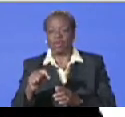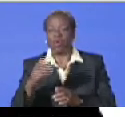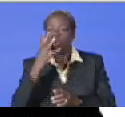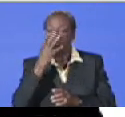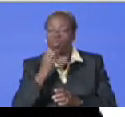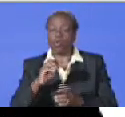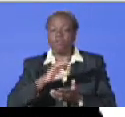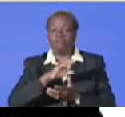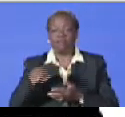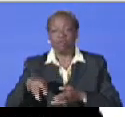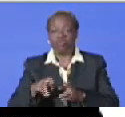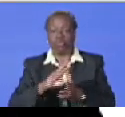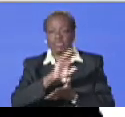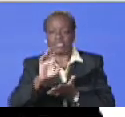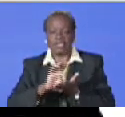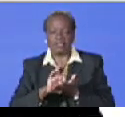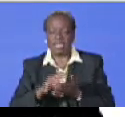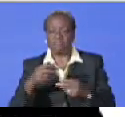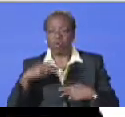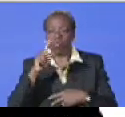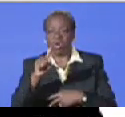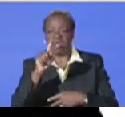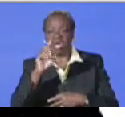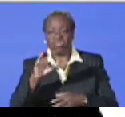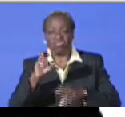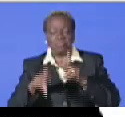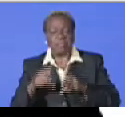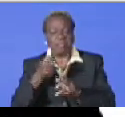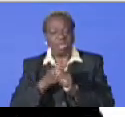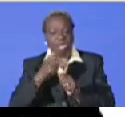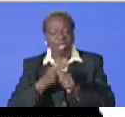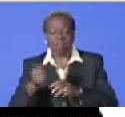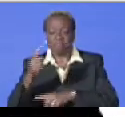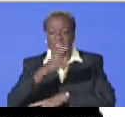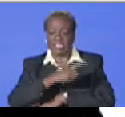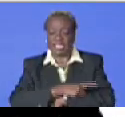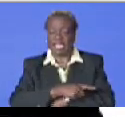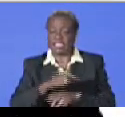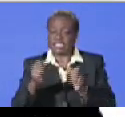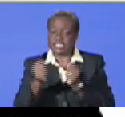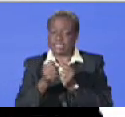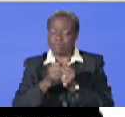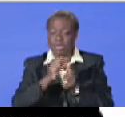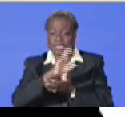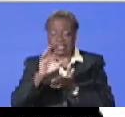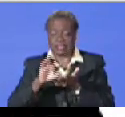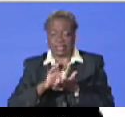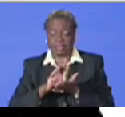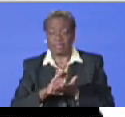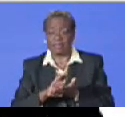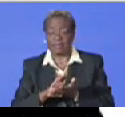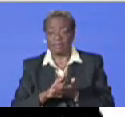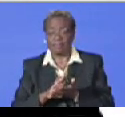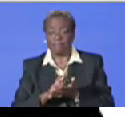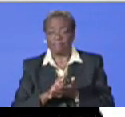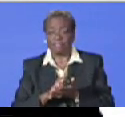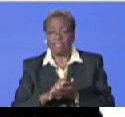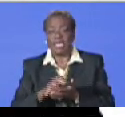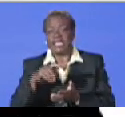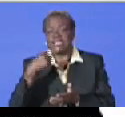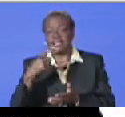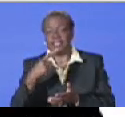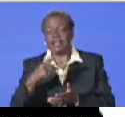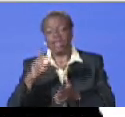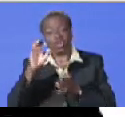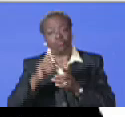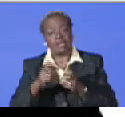in excess of 100 clients daily at that center, the smallest of the 4 sites. She says social workers have been taking much criticism in the